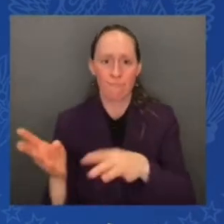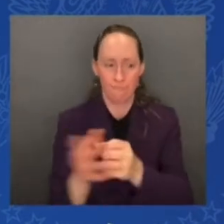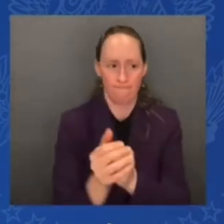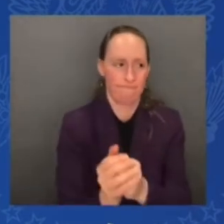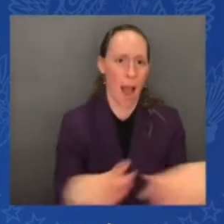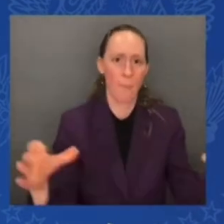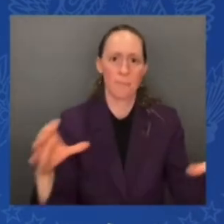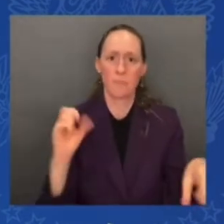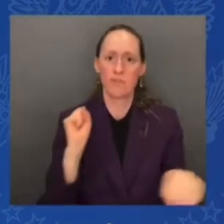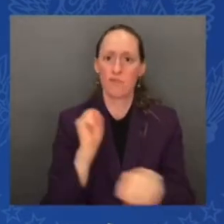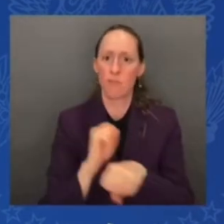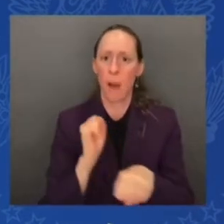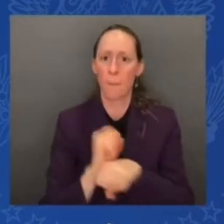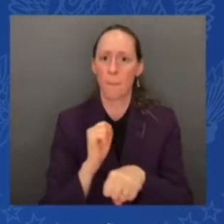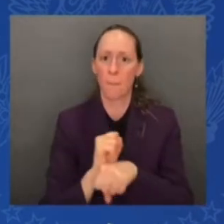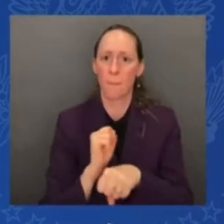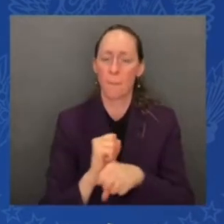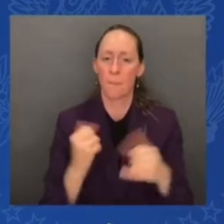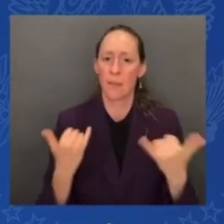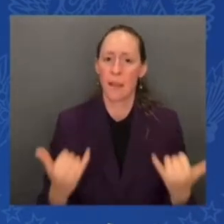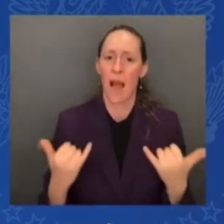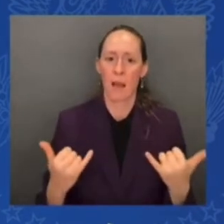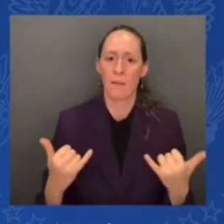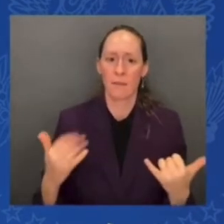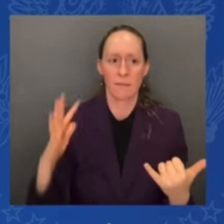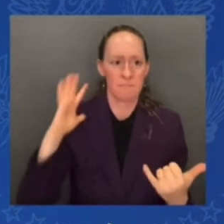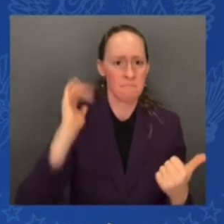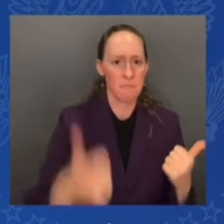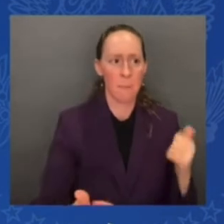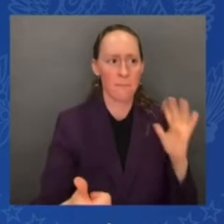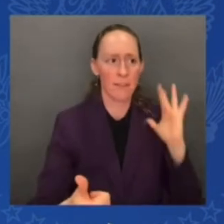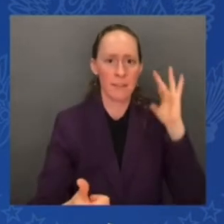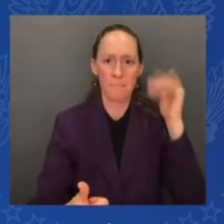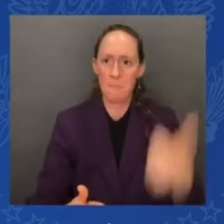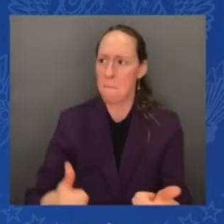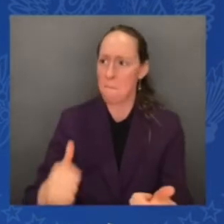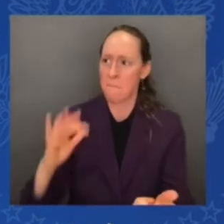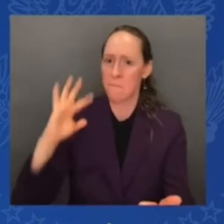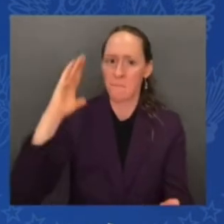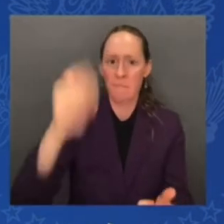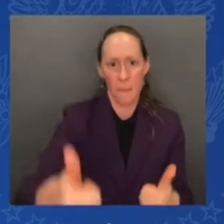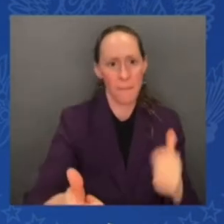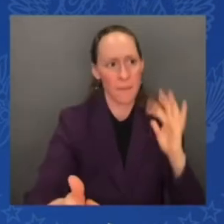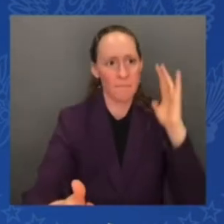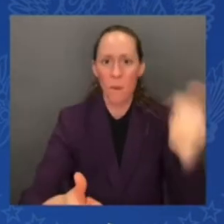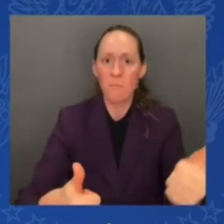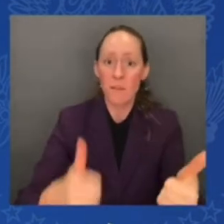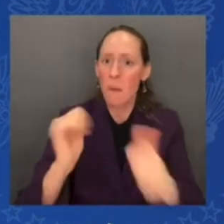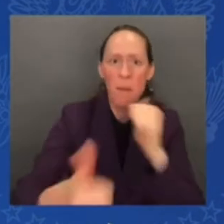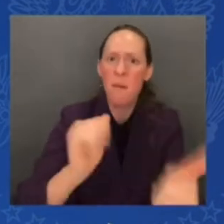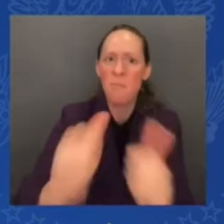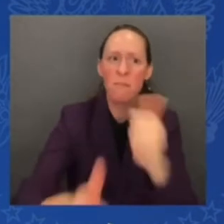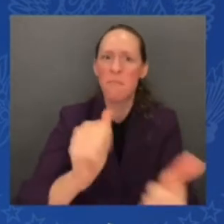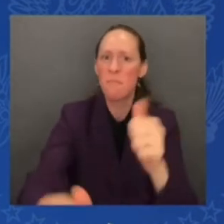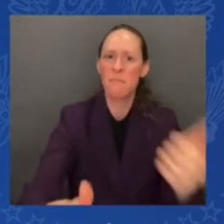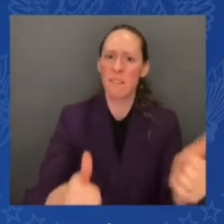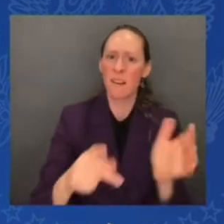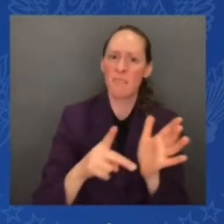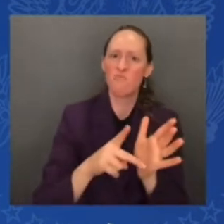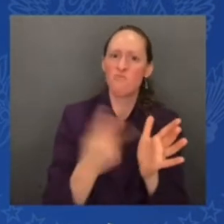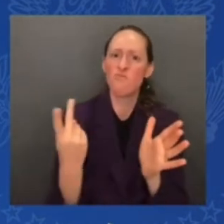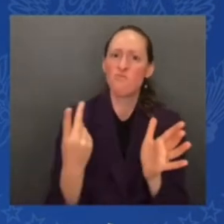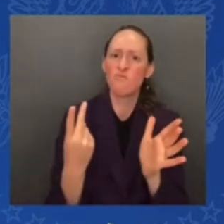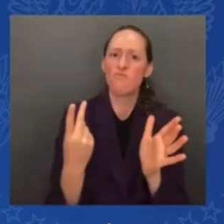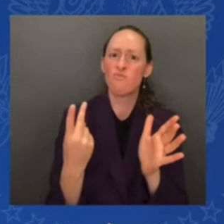after growing only 2% the previous 4 years. Last quarter, factory construction contributed more to the gross